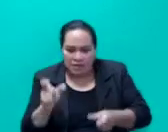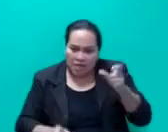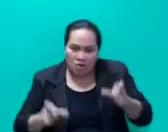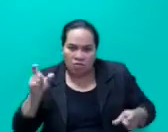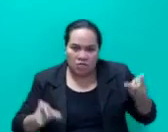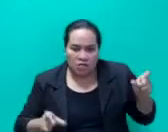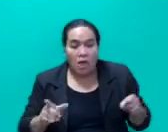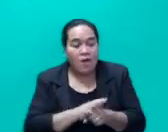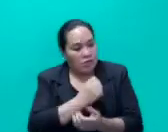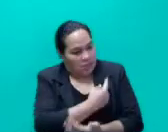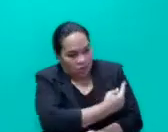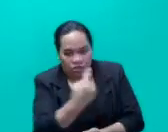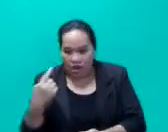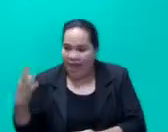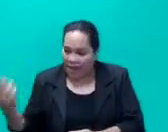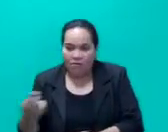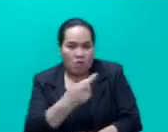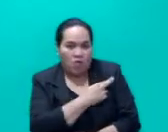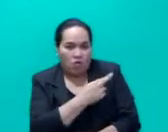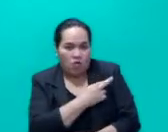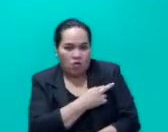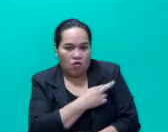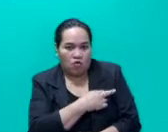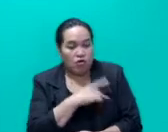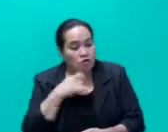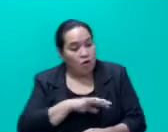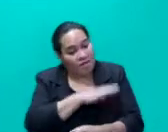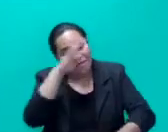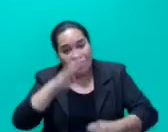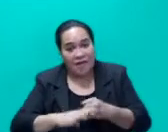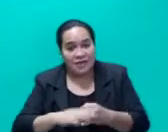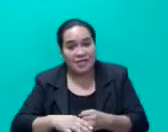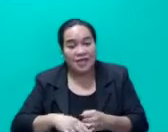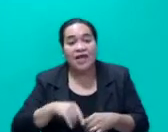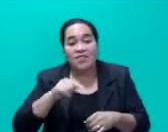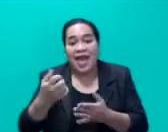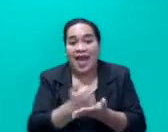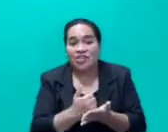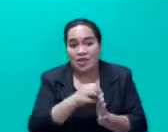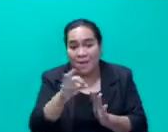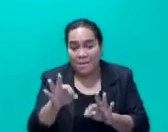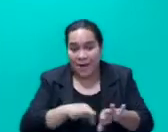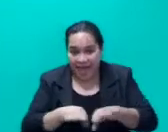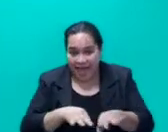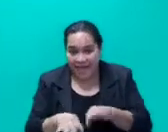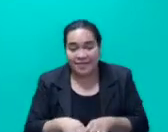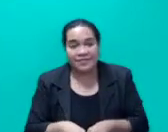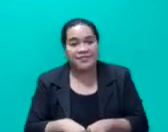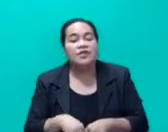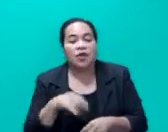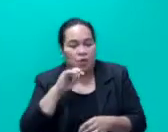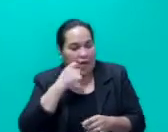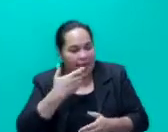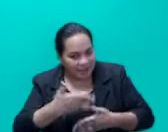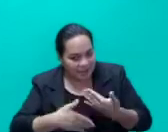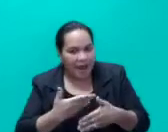have a role in the soon to be finalized Fiji's National Action Plan. The National Action Plan actually will explain